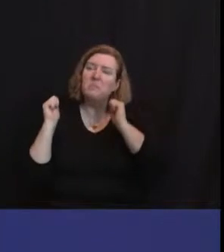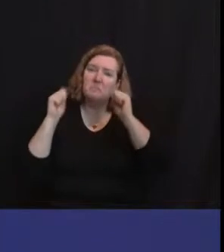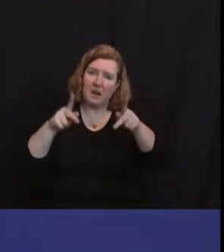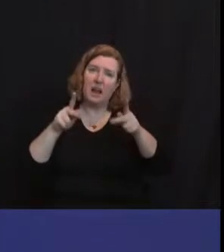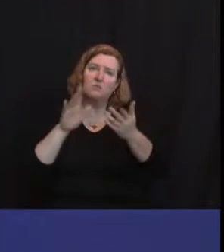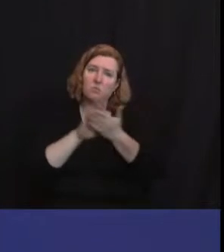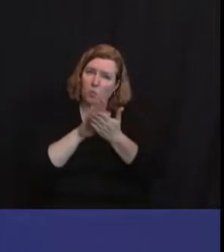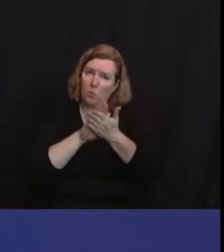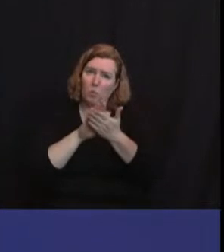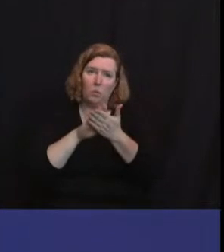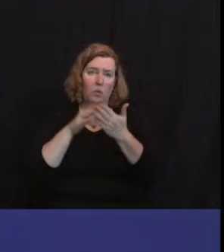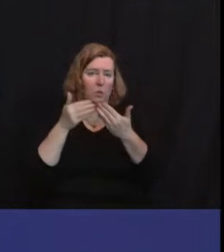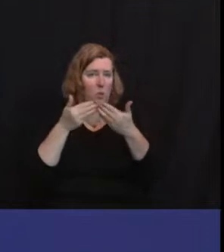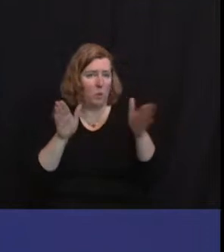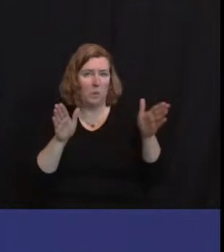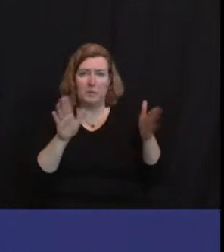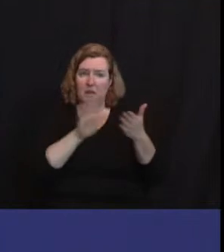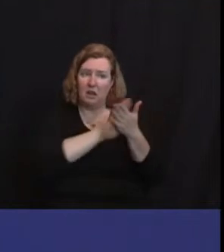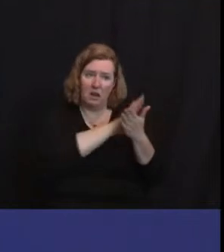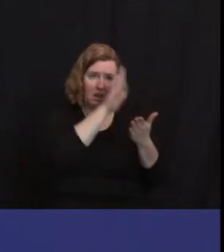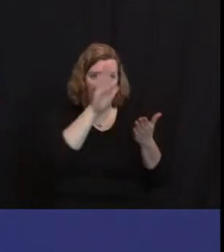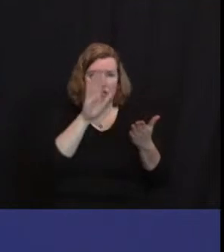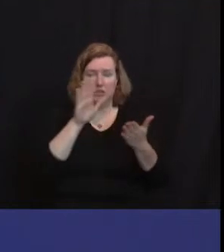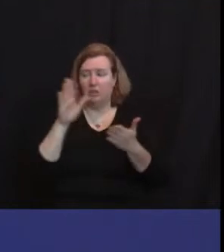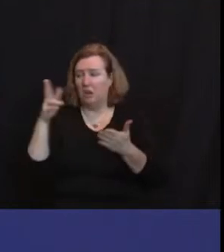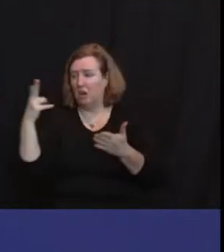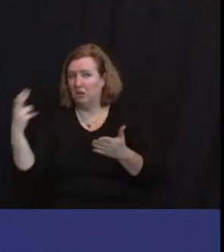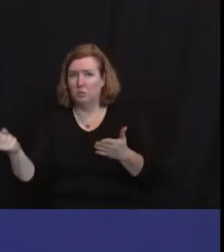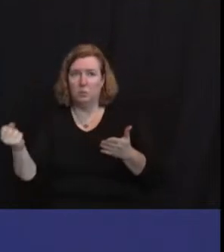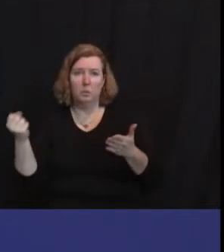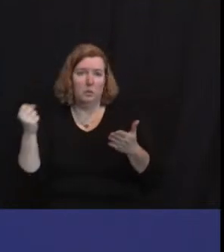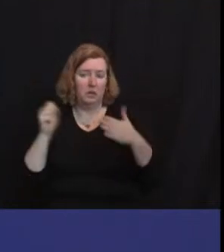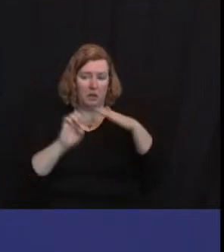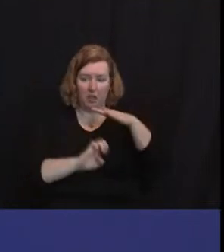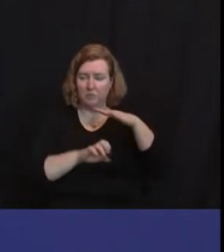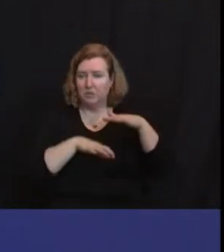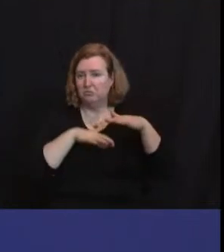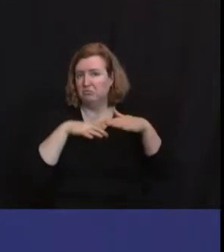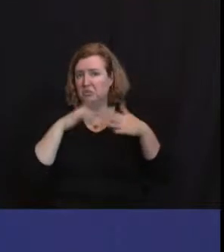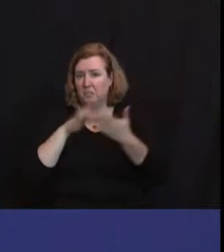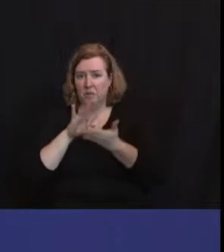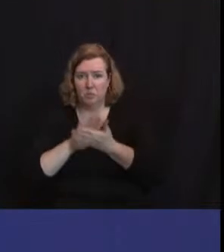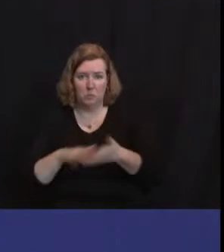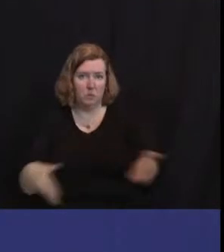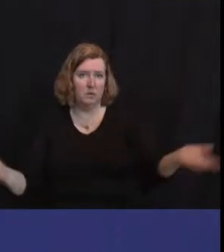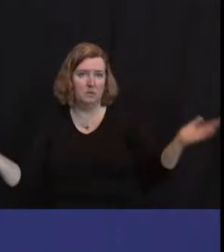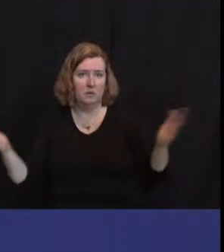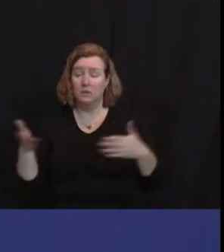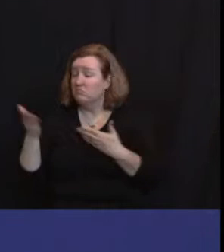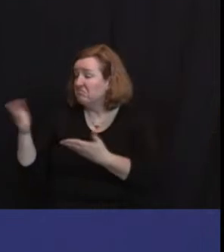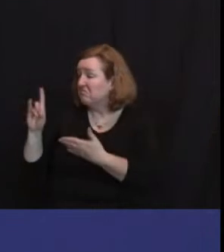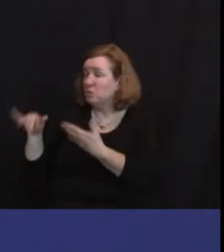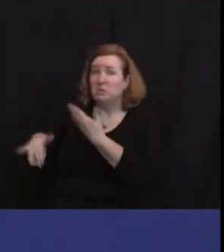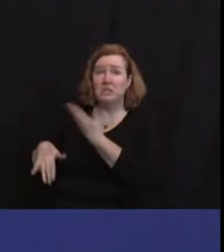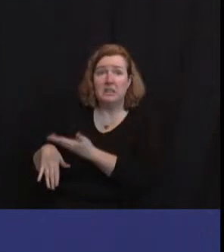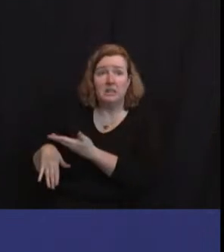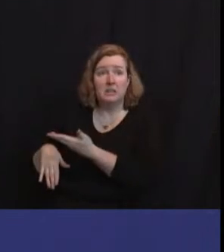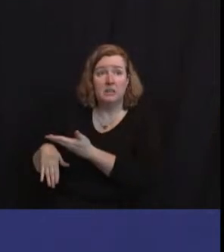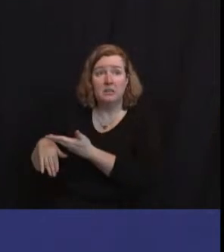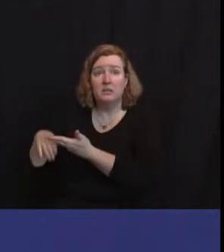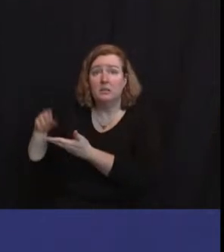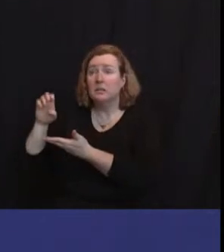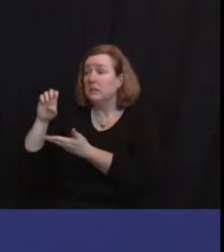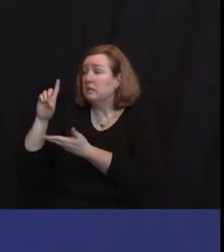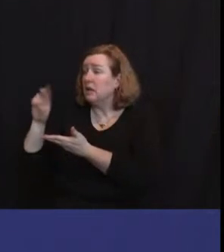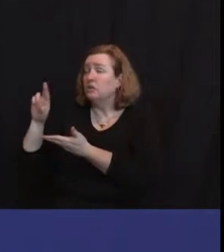not. And then the last question, I got to defer to the right. So is there any evidence of anybody who's fully vaxxed getting